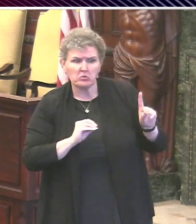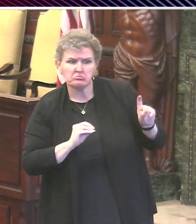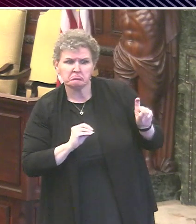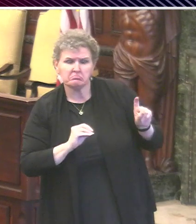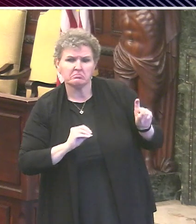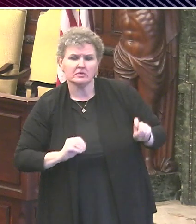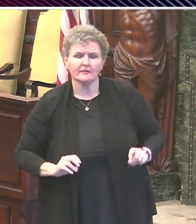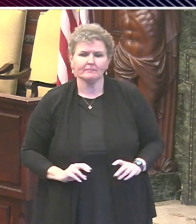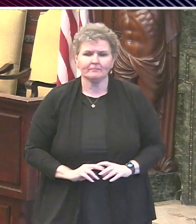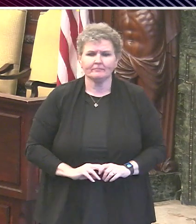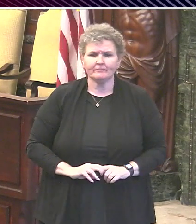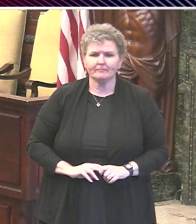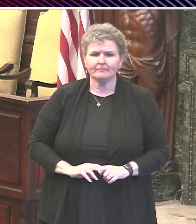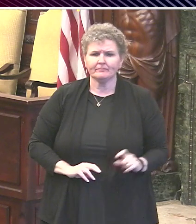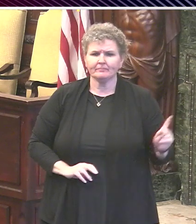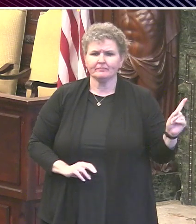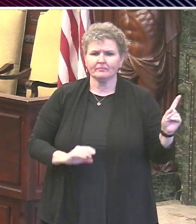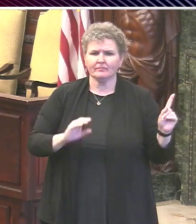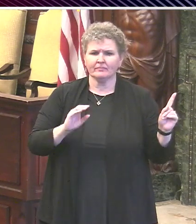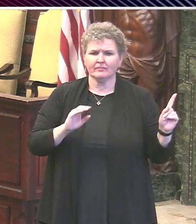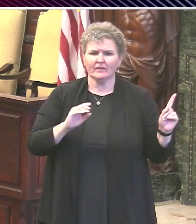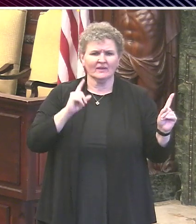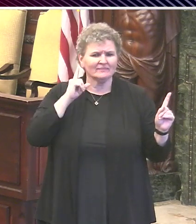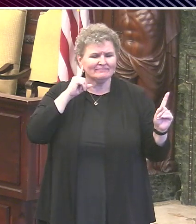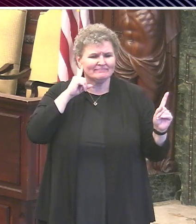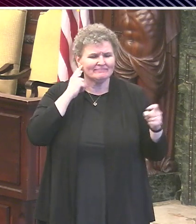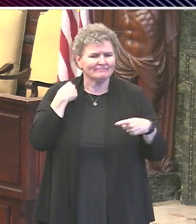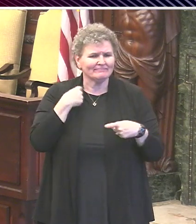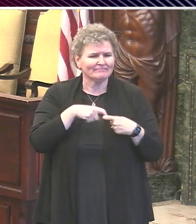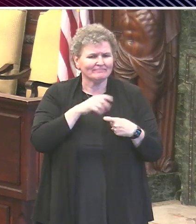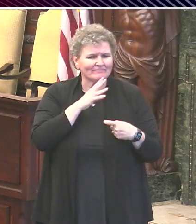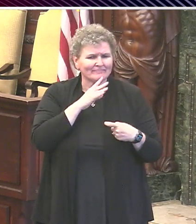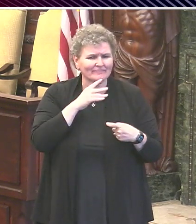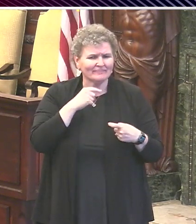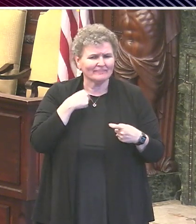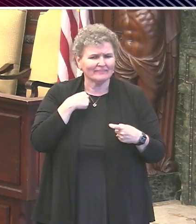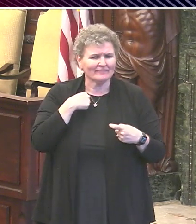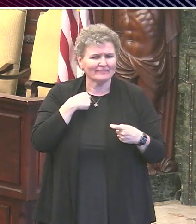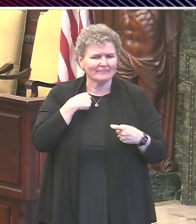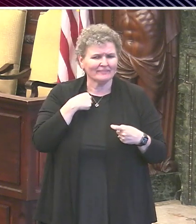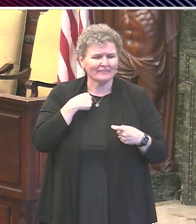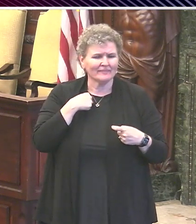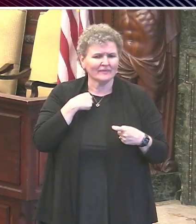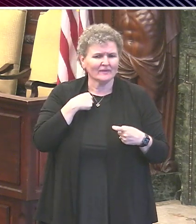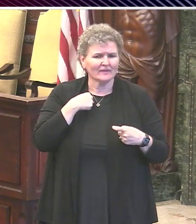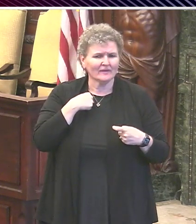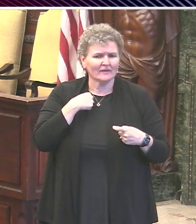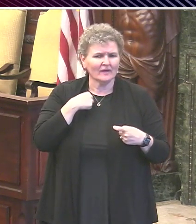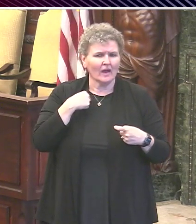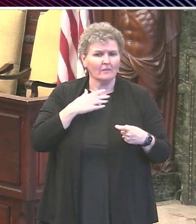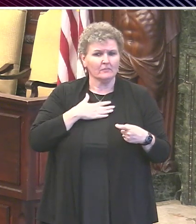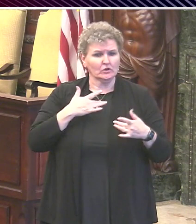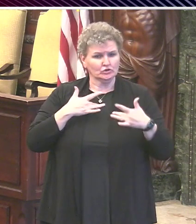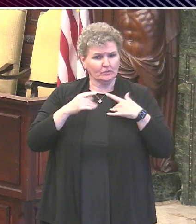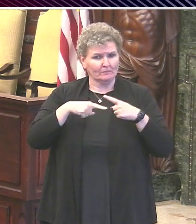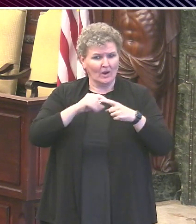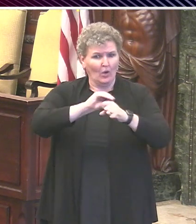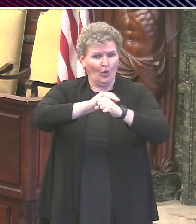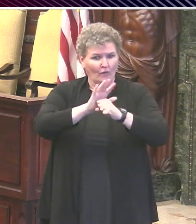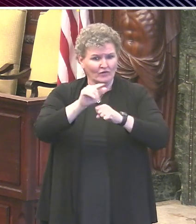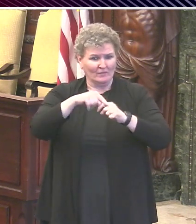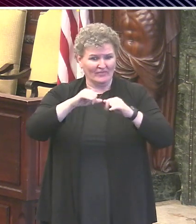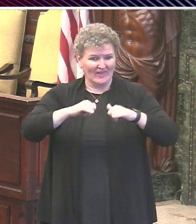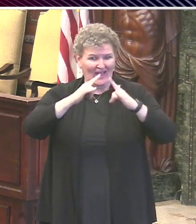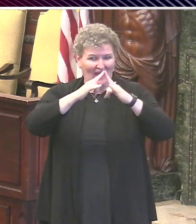So Armando, I'm having a little trouble hearing your audio, but I think that the question was, am I worried about COVID at the encampment? I'm certainly worried